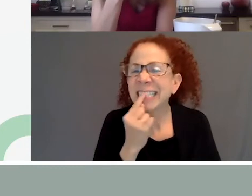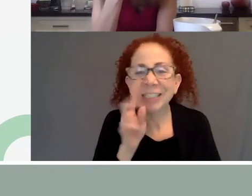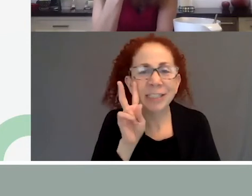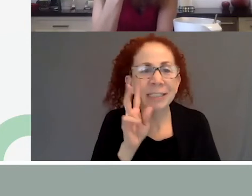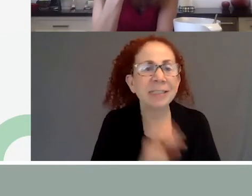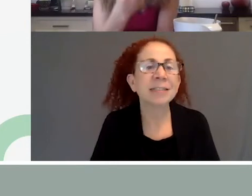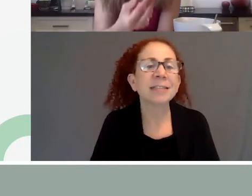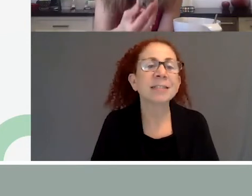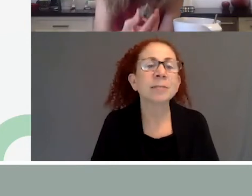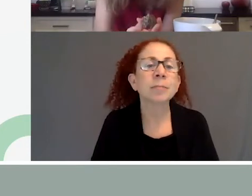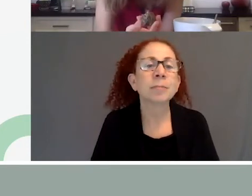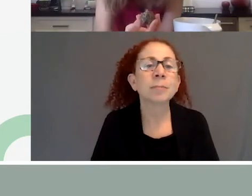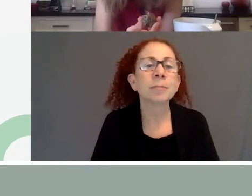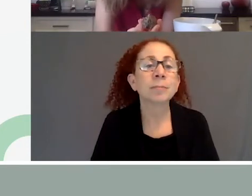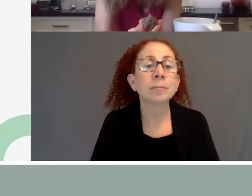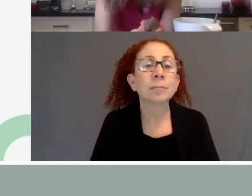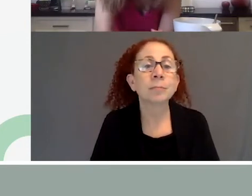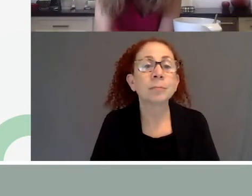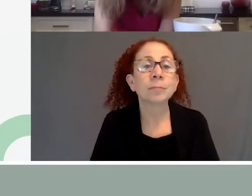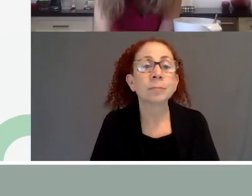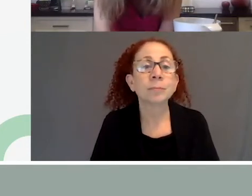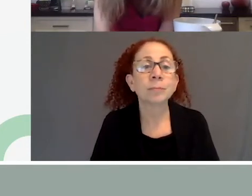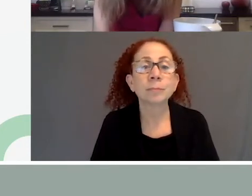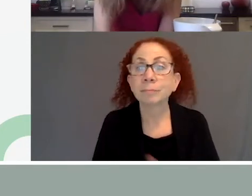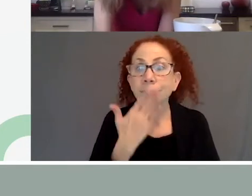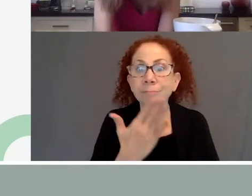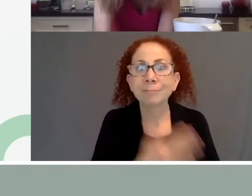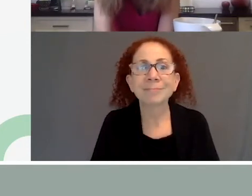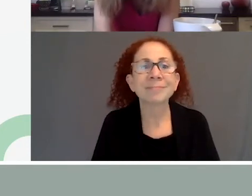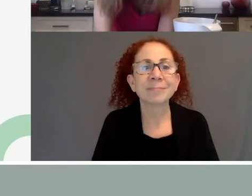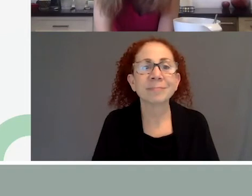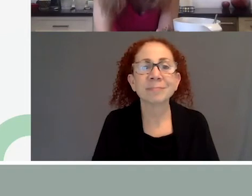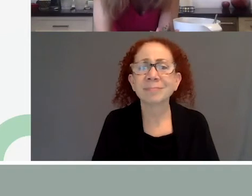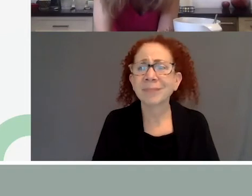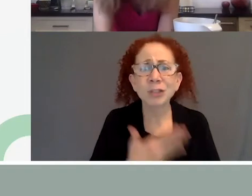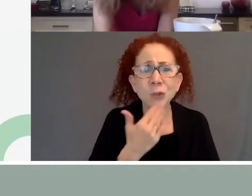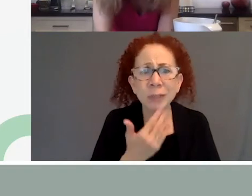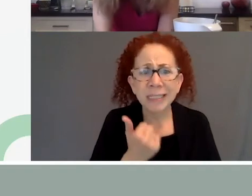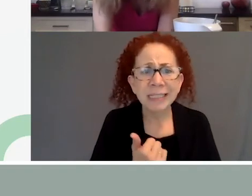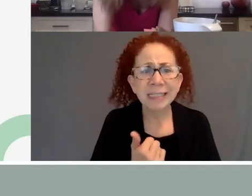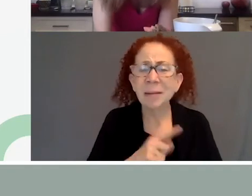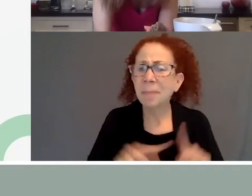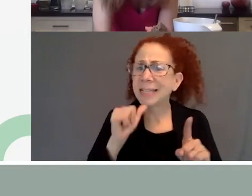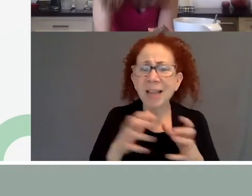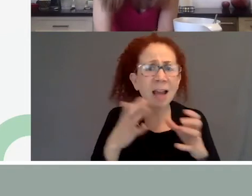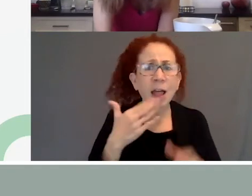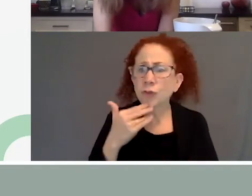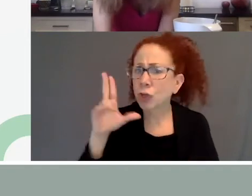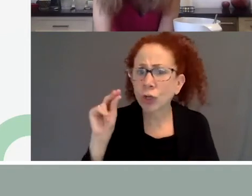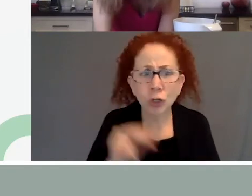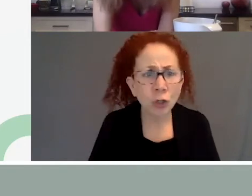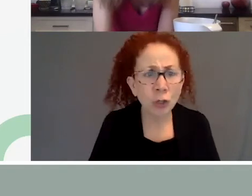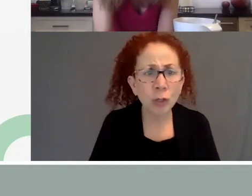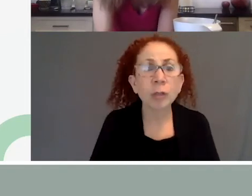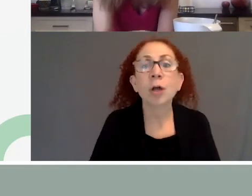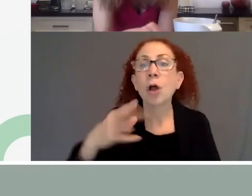all in my teeth, but more of that. It's so good. It's really sweet. But it's not a lot of sugar. It's a